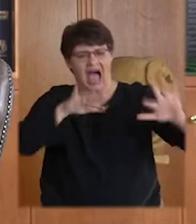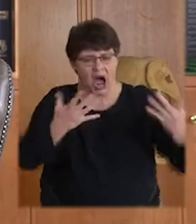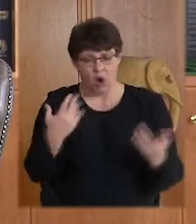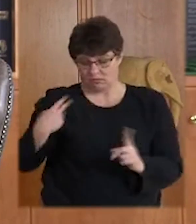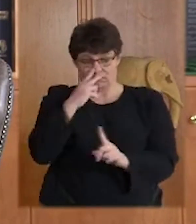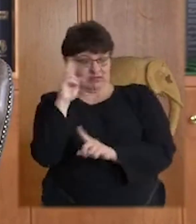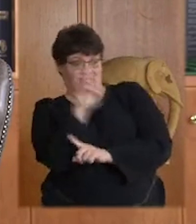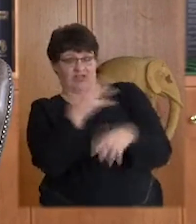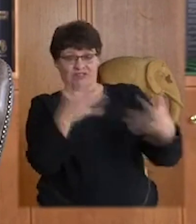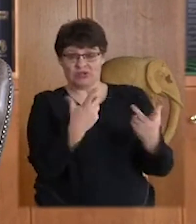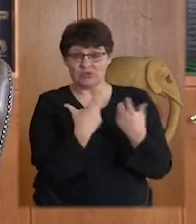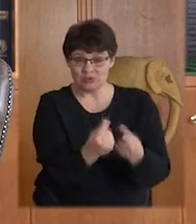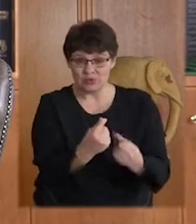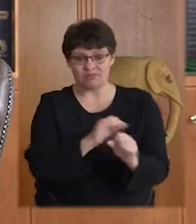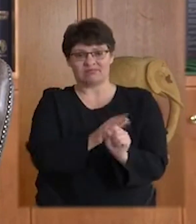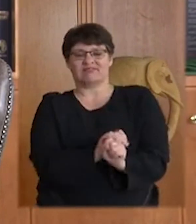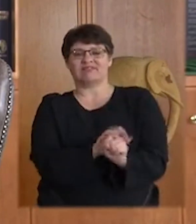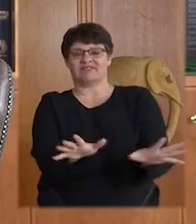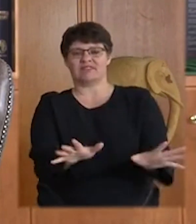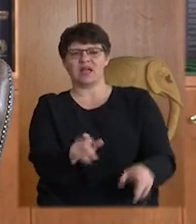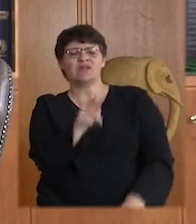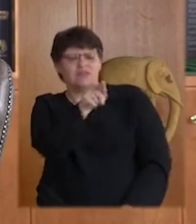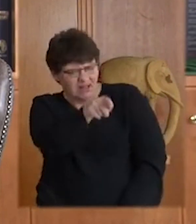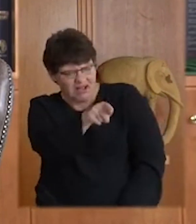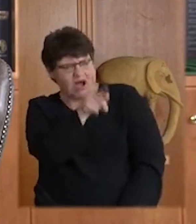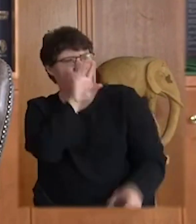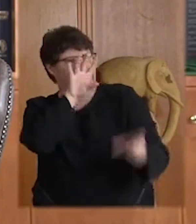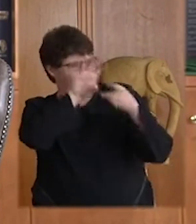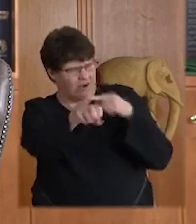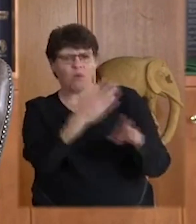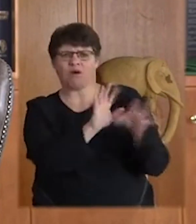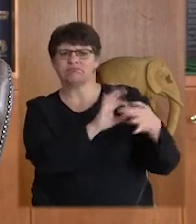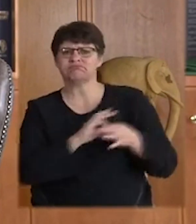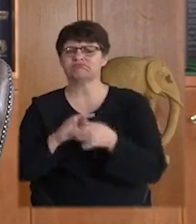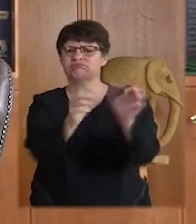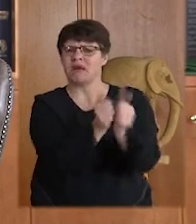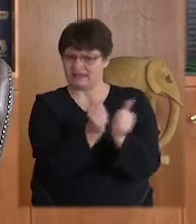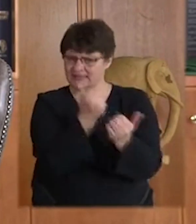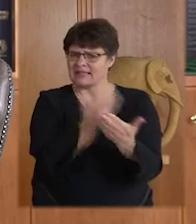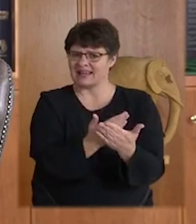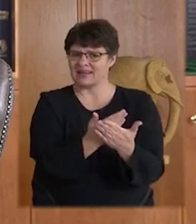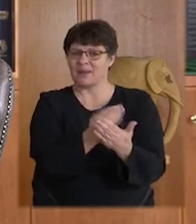coronavirus is yet another affirmation of just how far we have come.